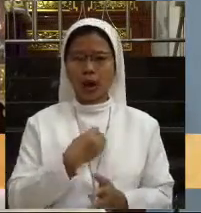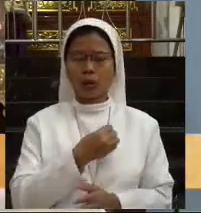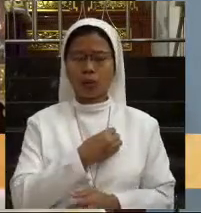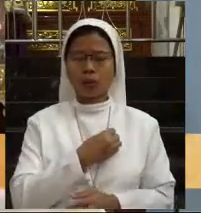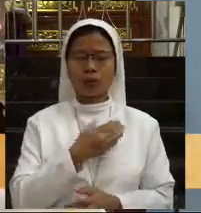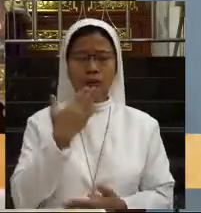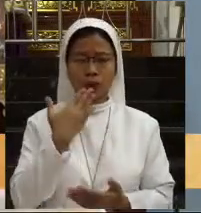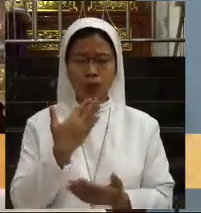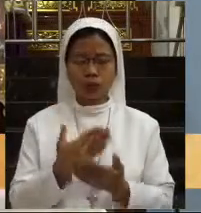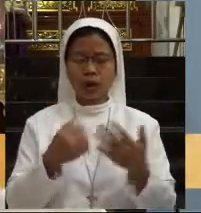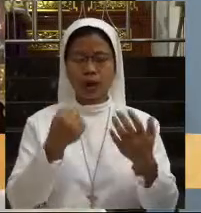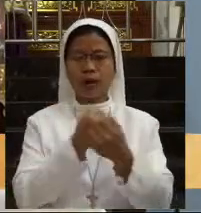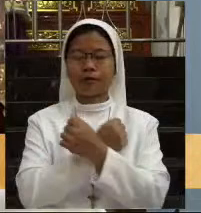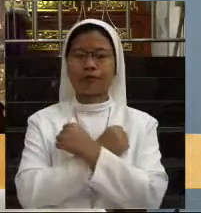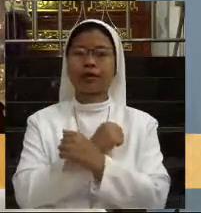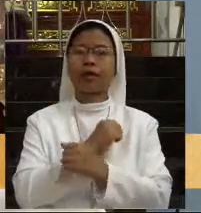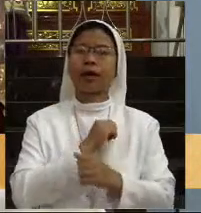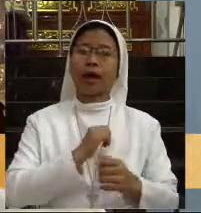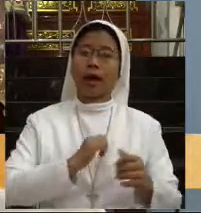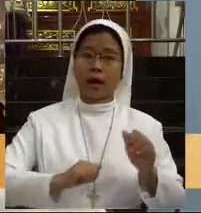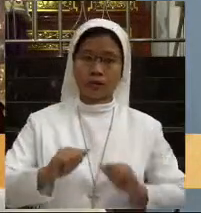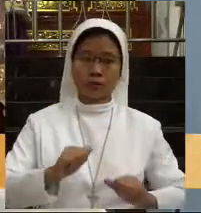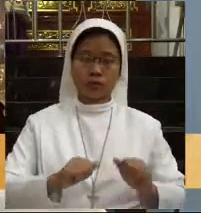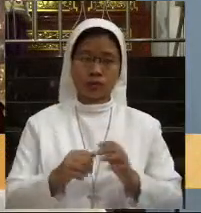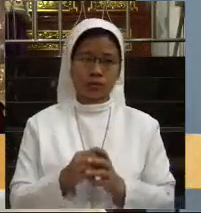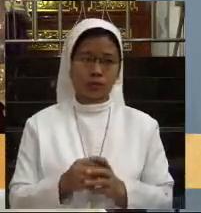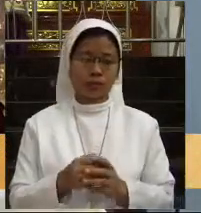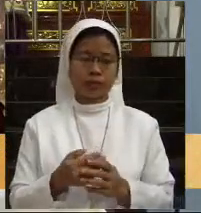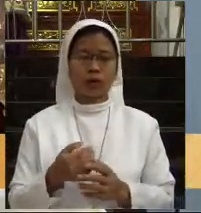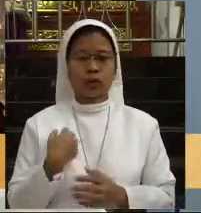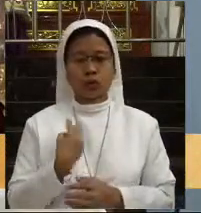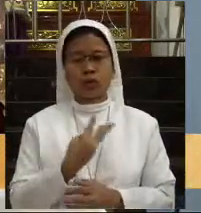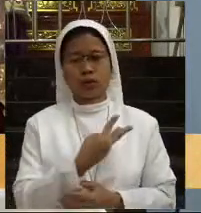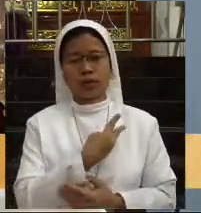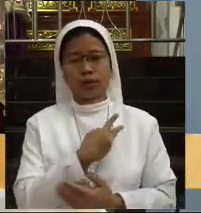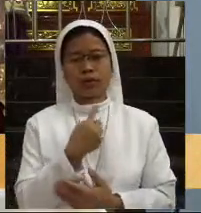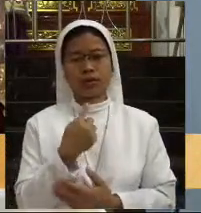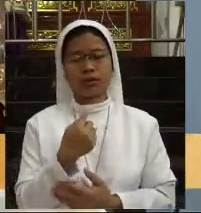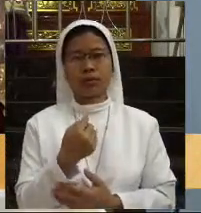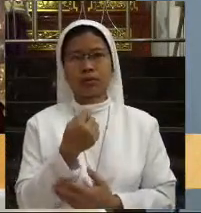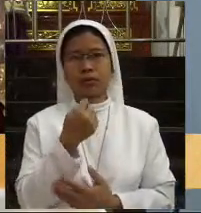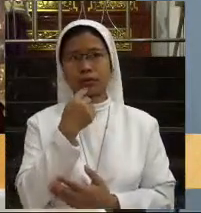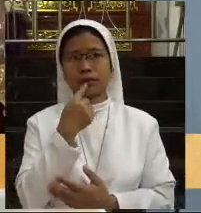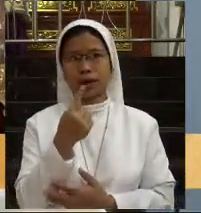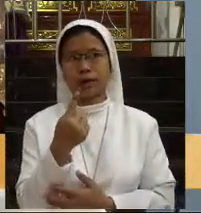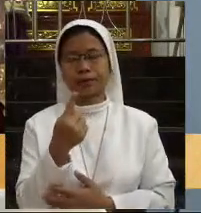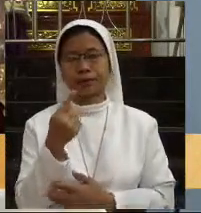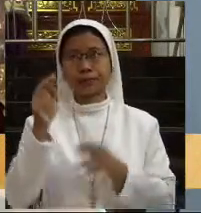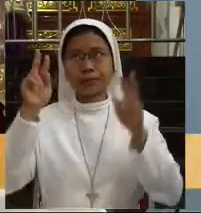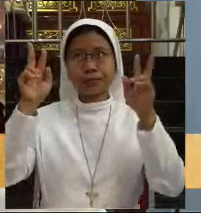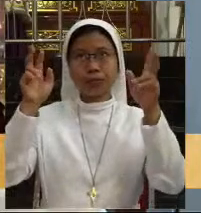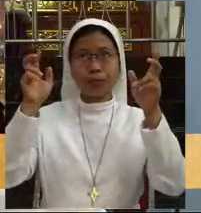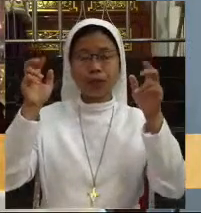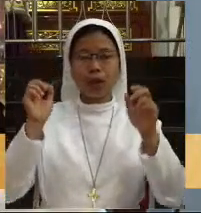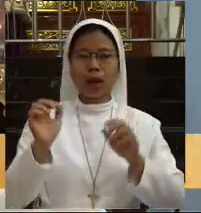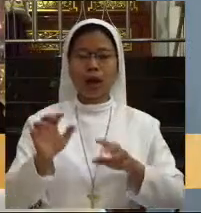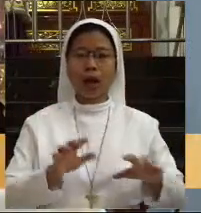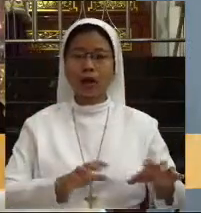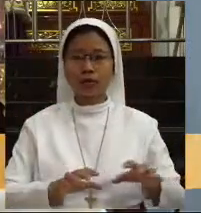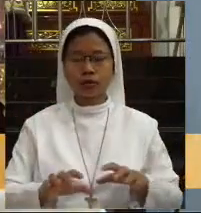actions. Very often they say, actions speak more than